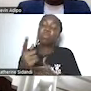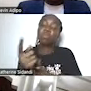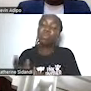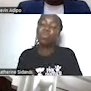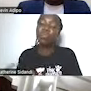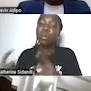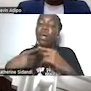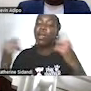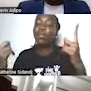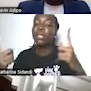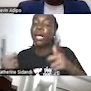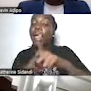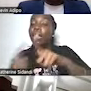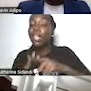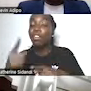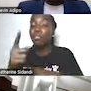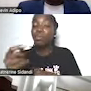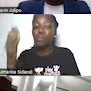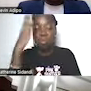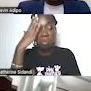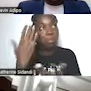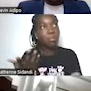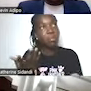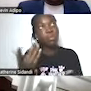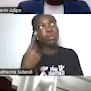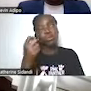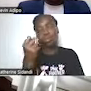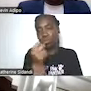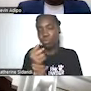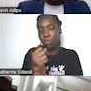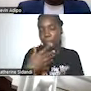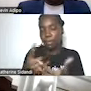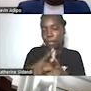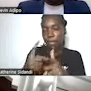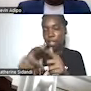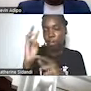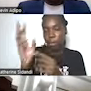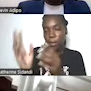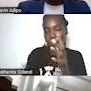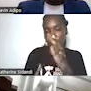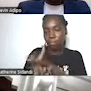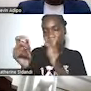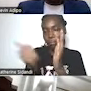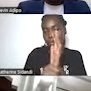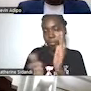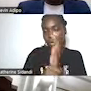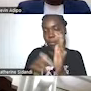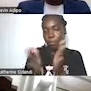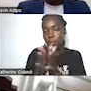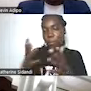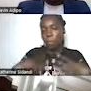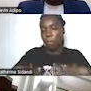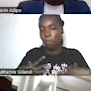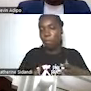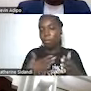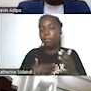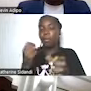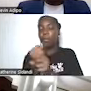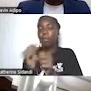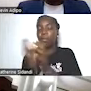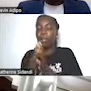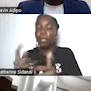that point, when you know that whatever I'm going to do is going to harm the people that I'm going to work with, then I need to stop there. That is